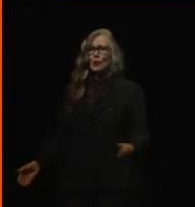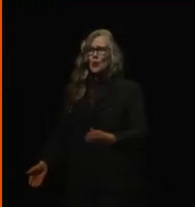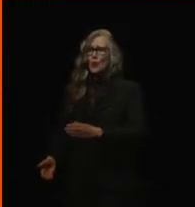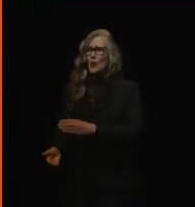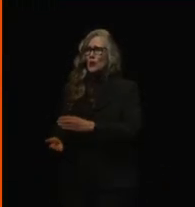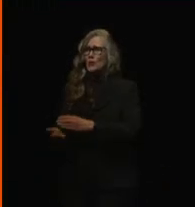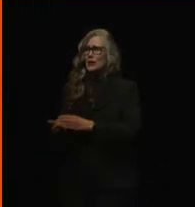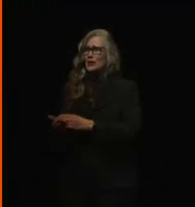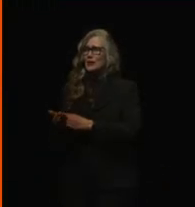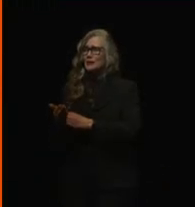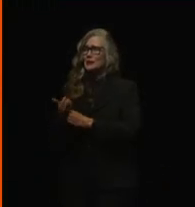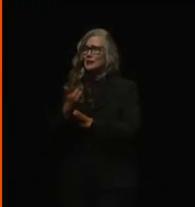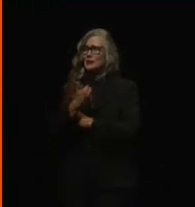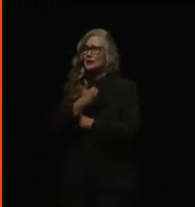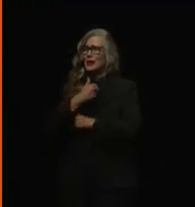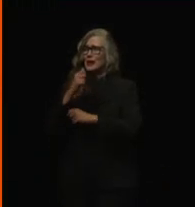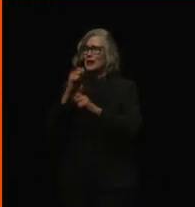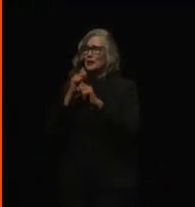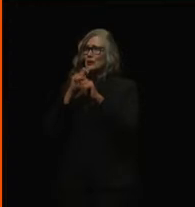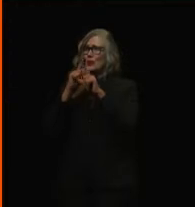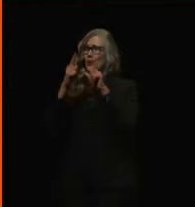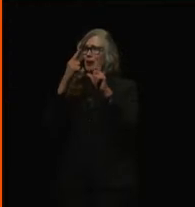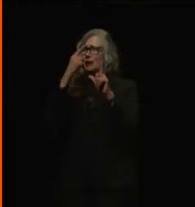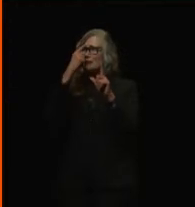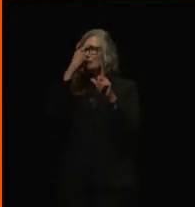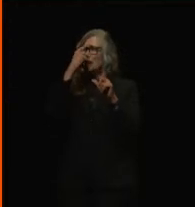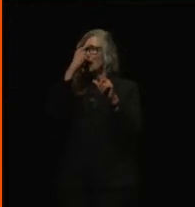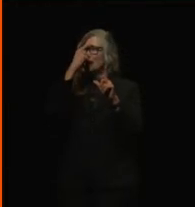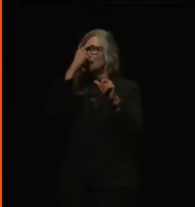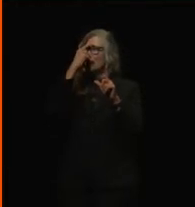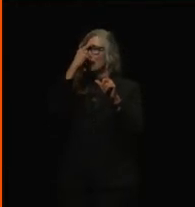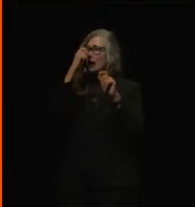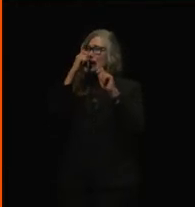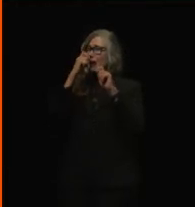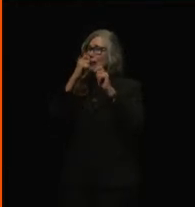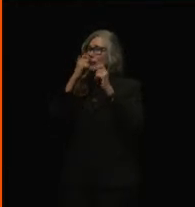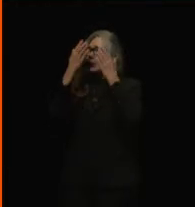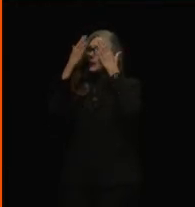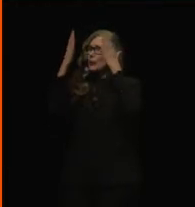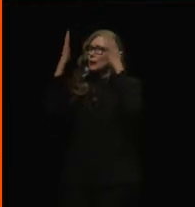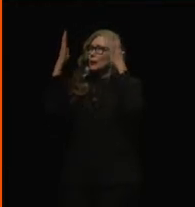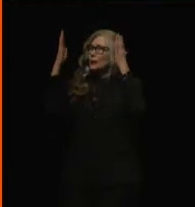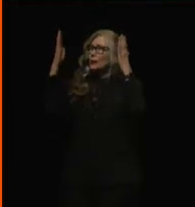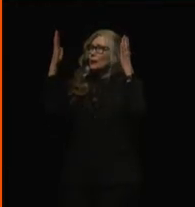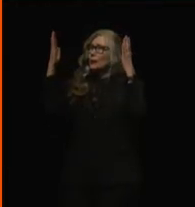This morning with my mind